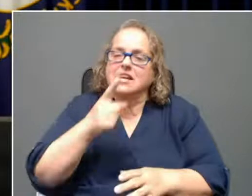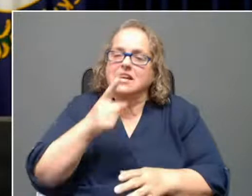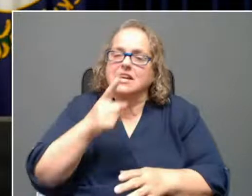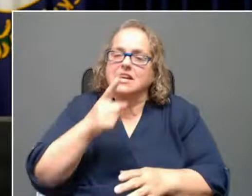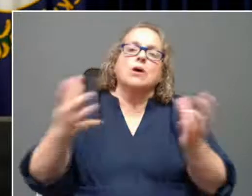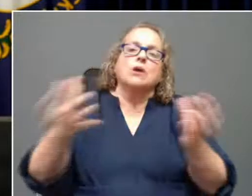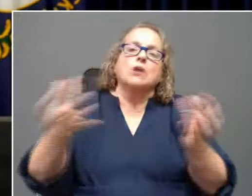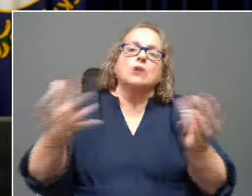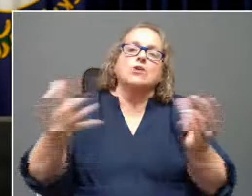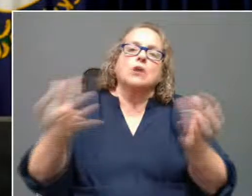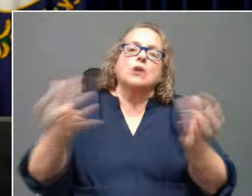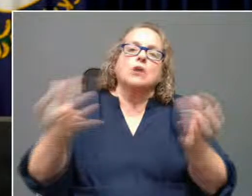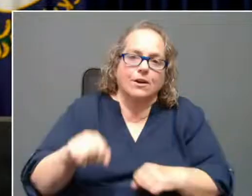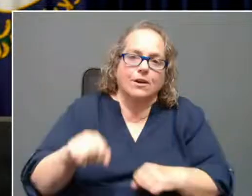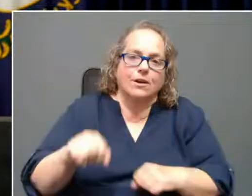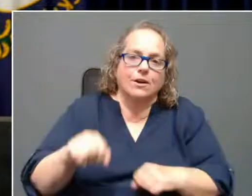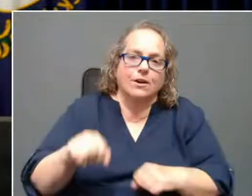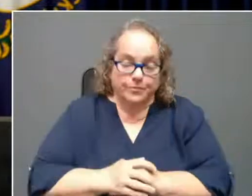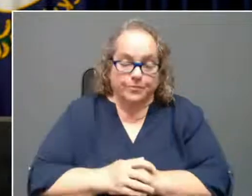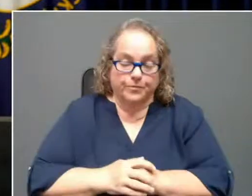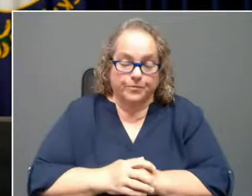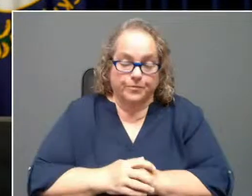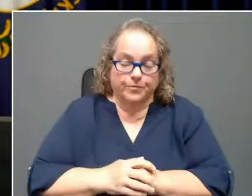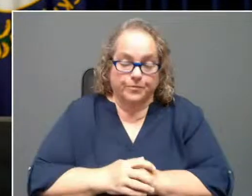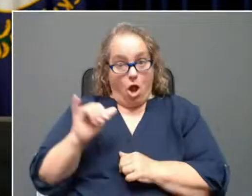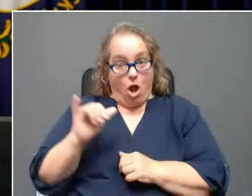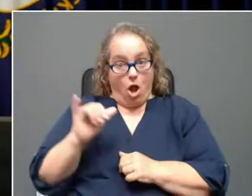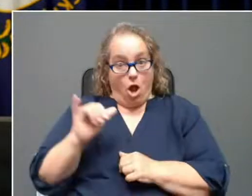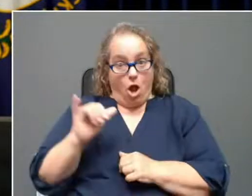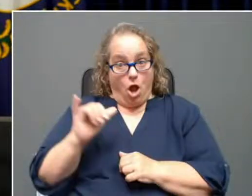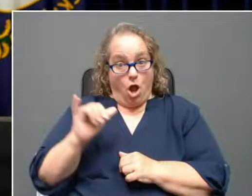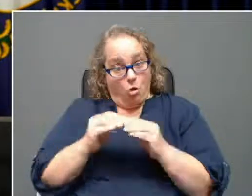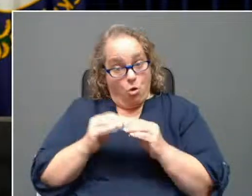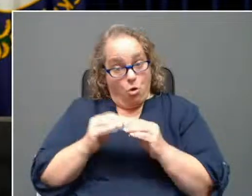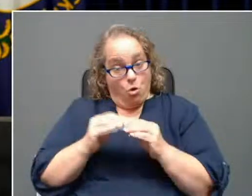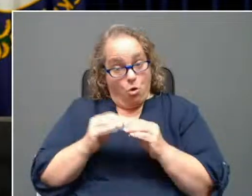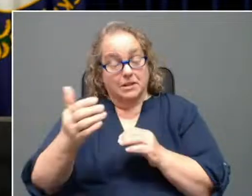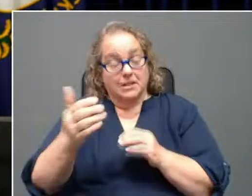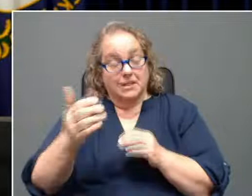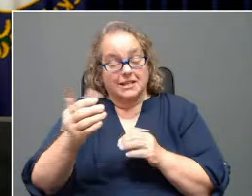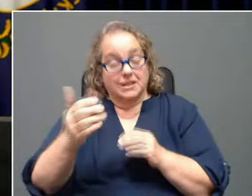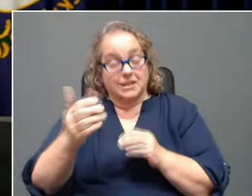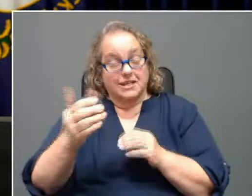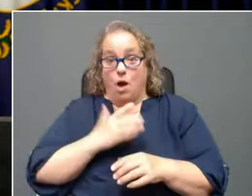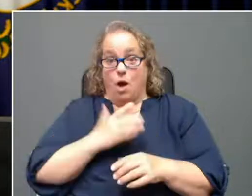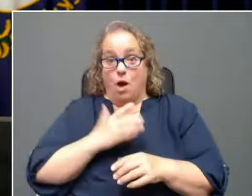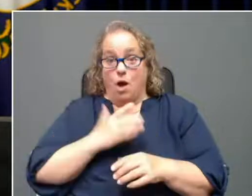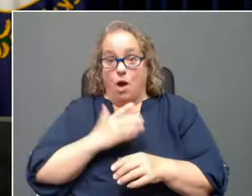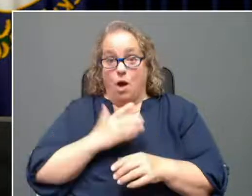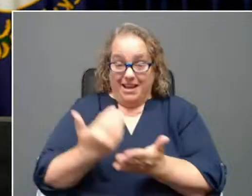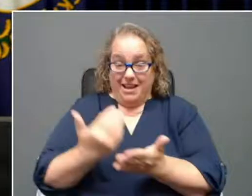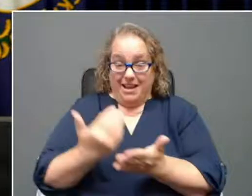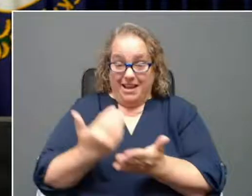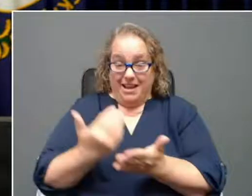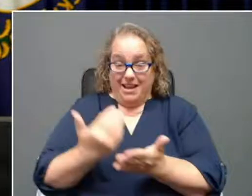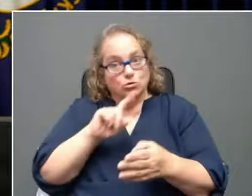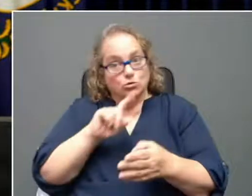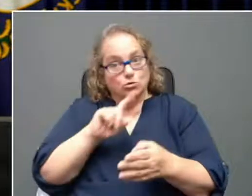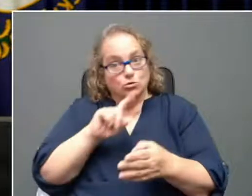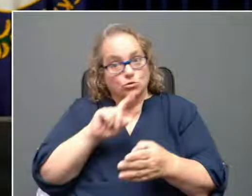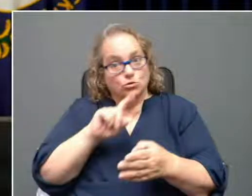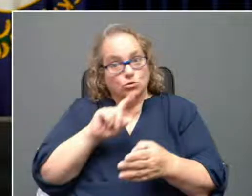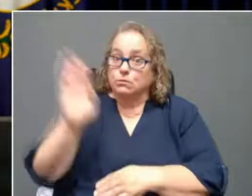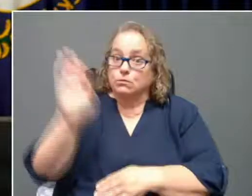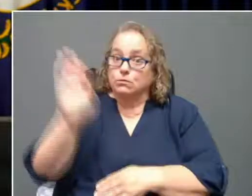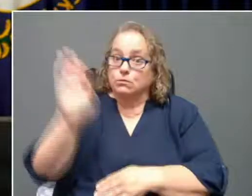a further very clear sign that our economy again is taking off, is ready for